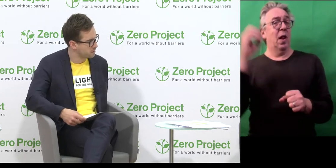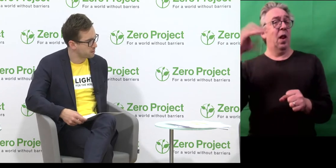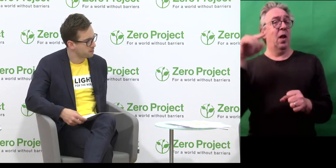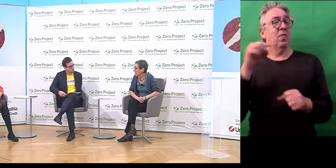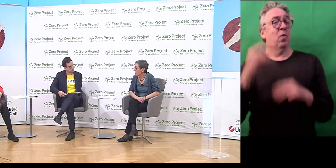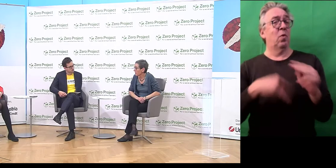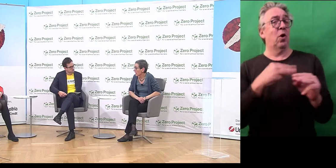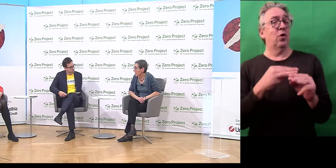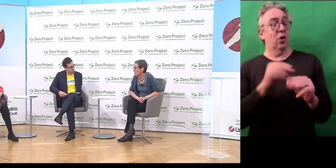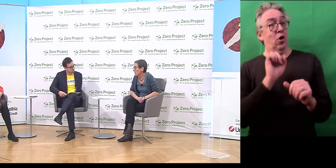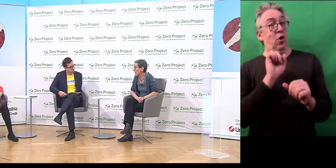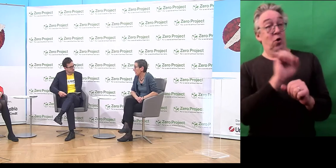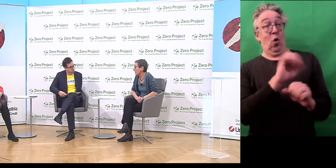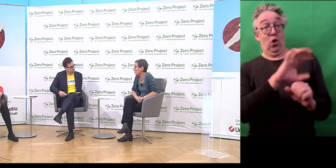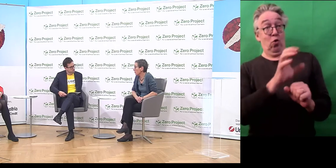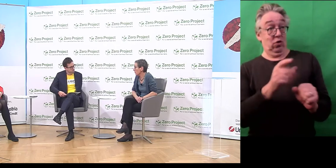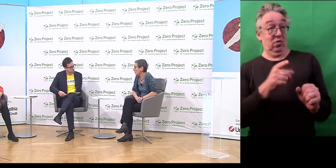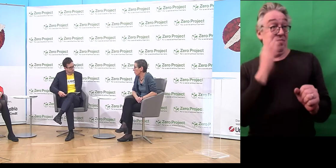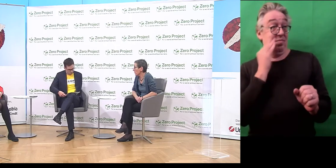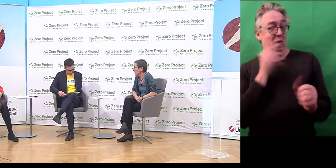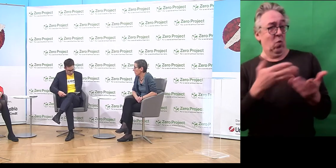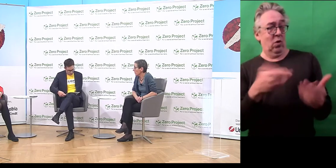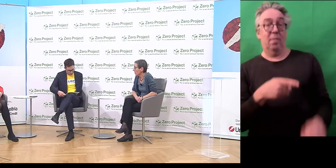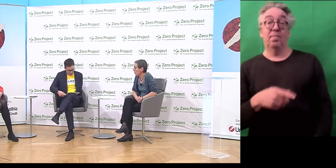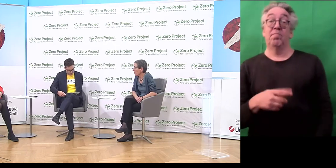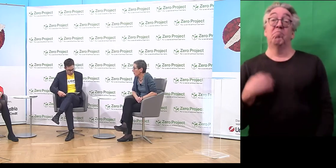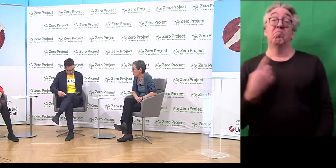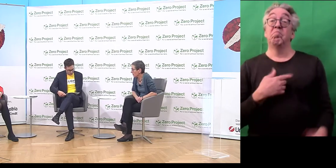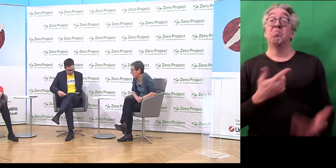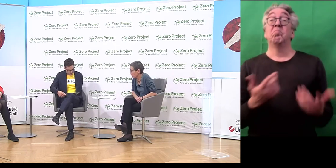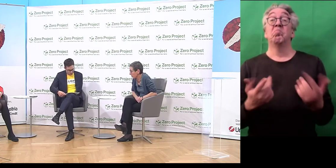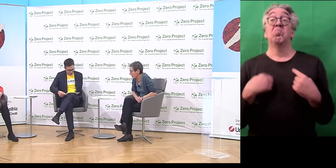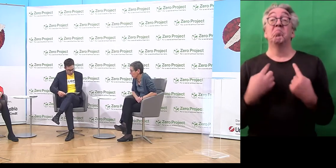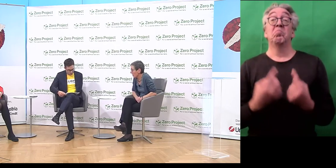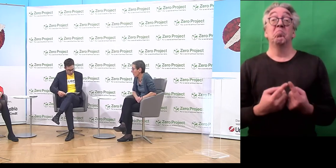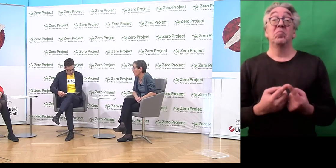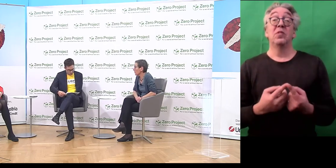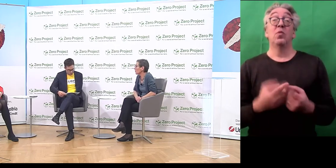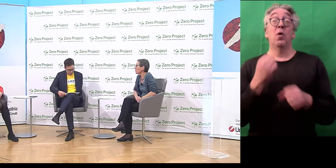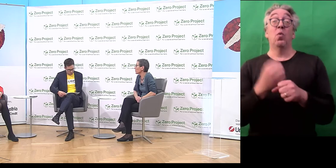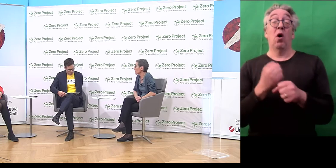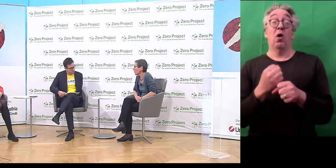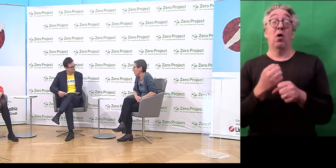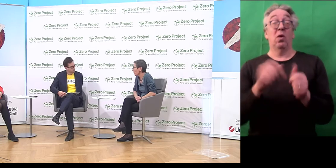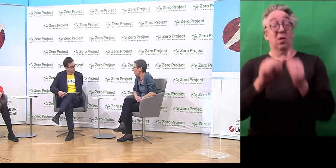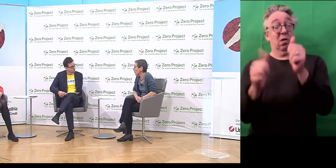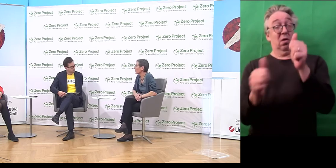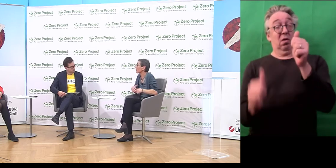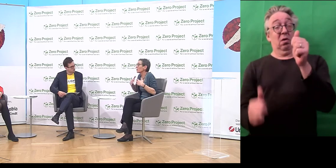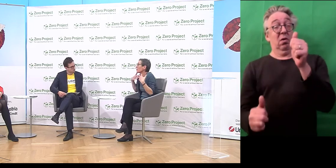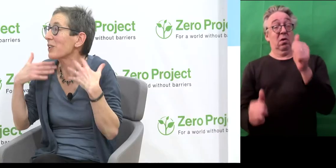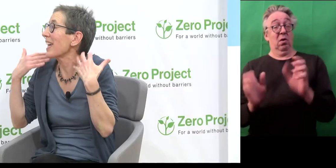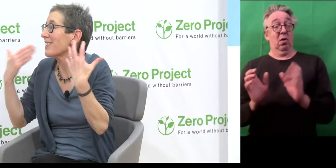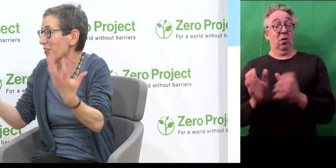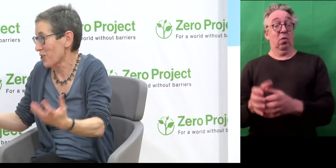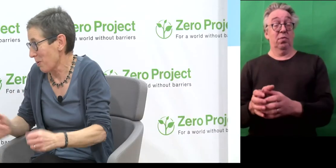active in? I would say as we work with the most underprivileged, there we usually talk about